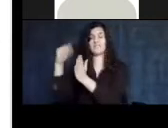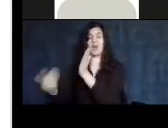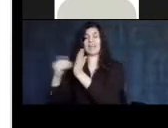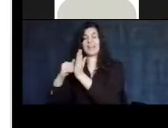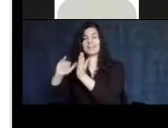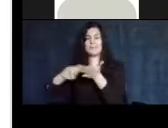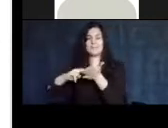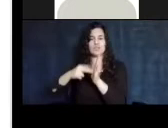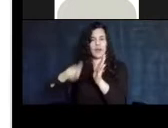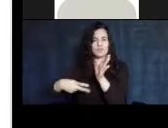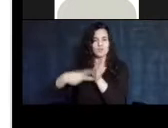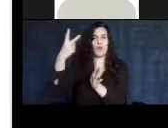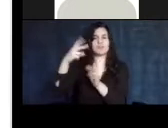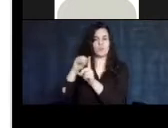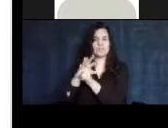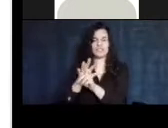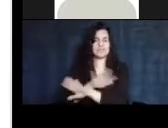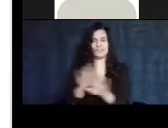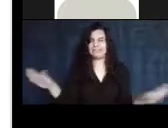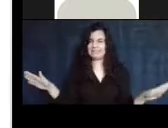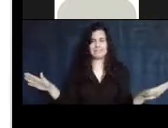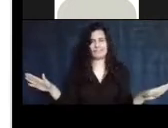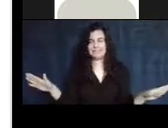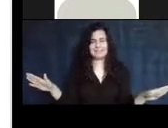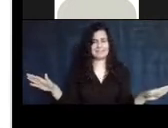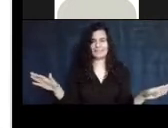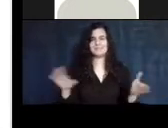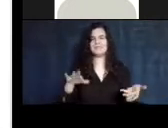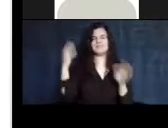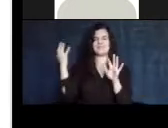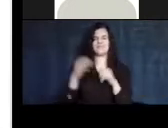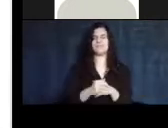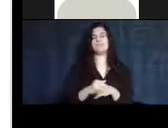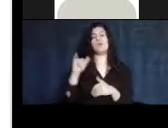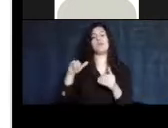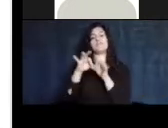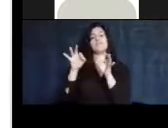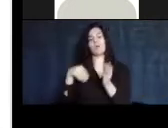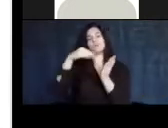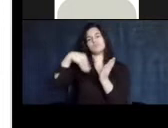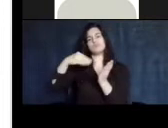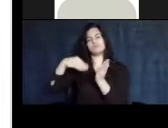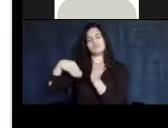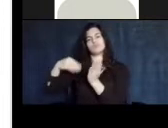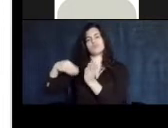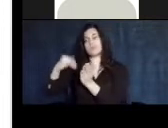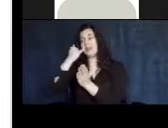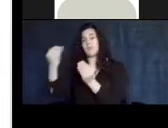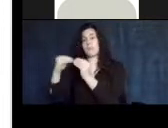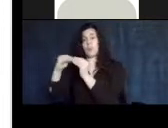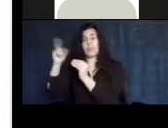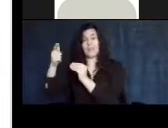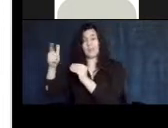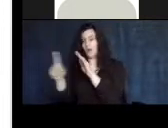that. So once you fill out that form, you add in all that information, you will complete it, and then you